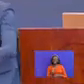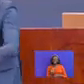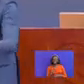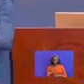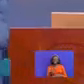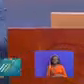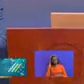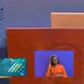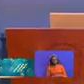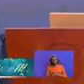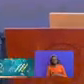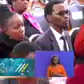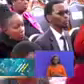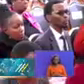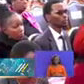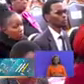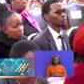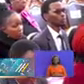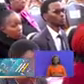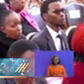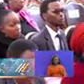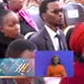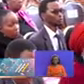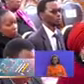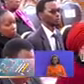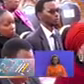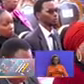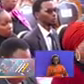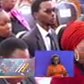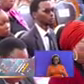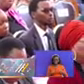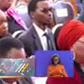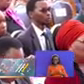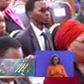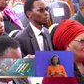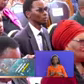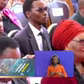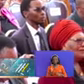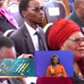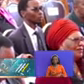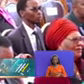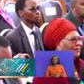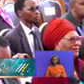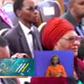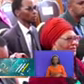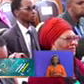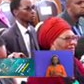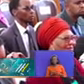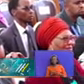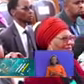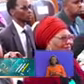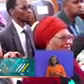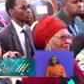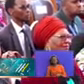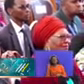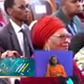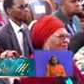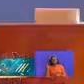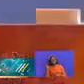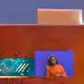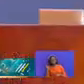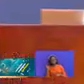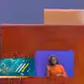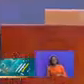confrontation was being radical until I realized I'm lifting one weight I need to lift the weight